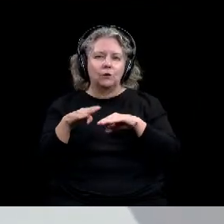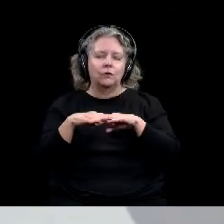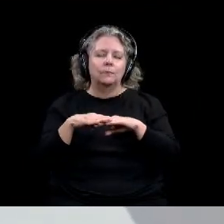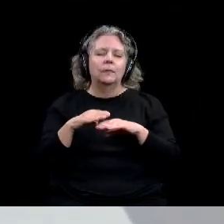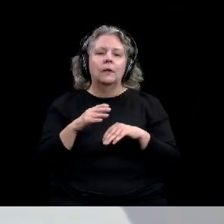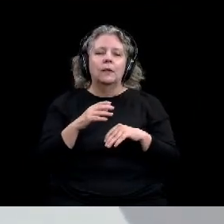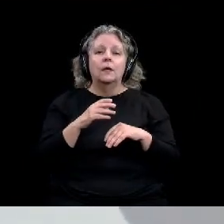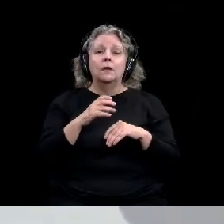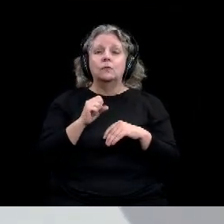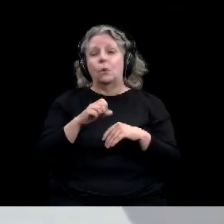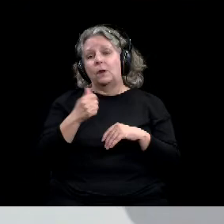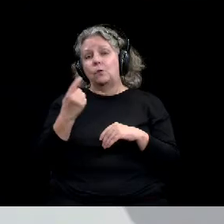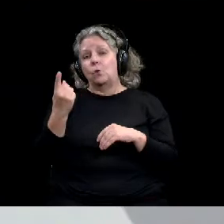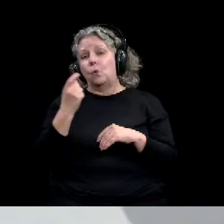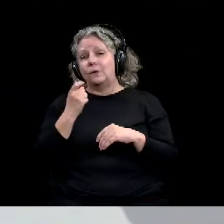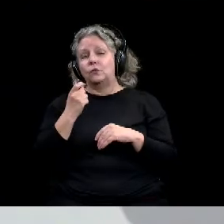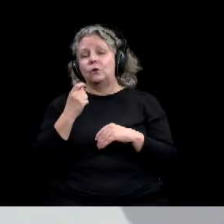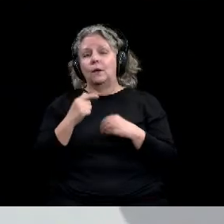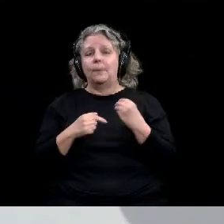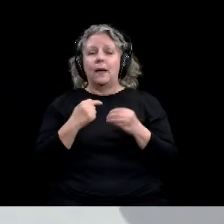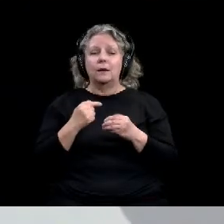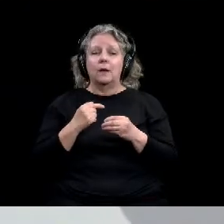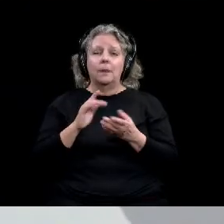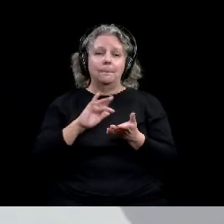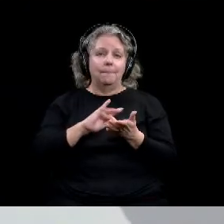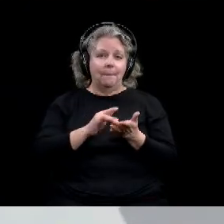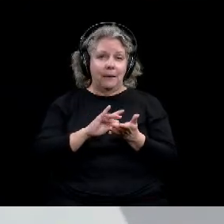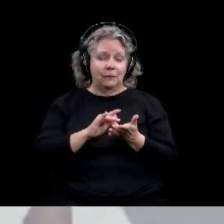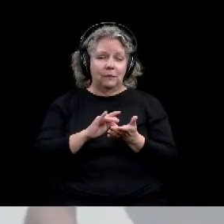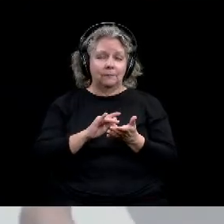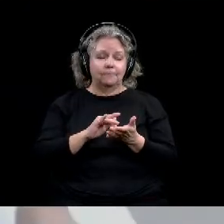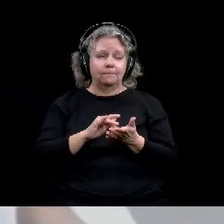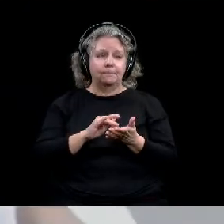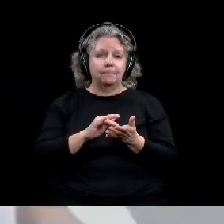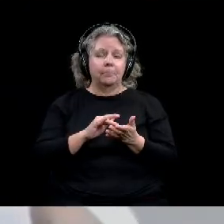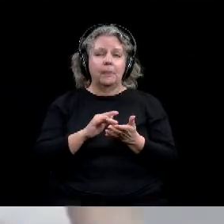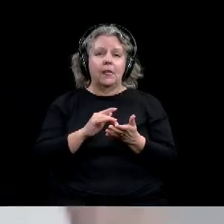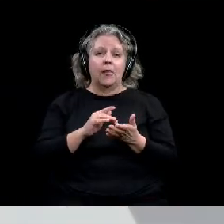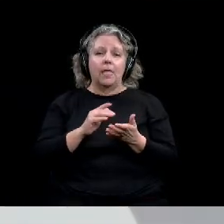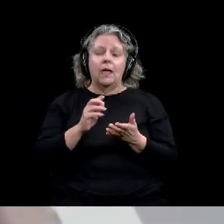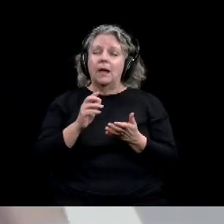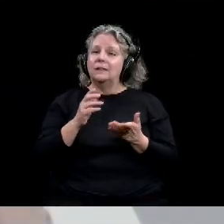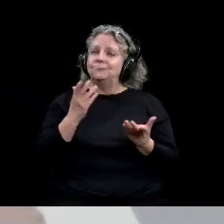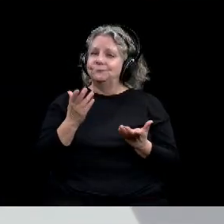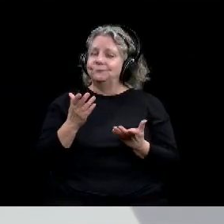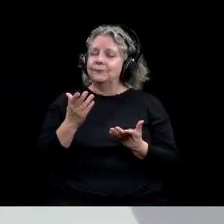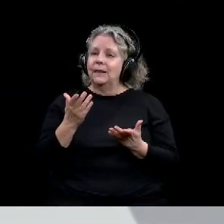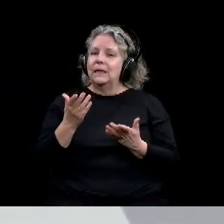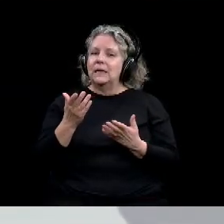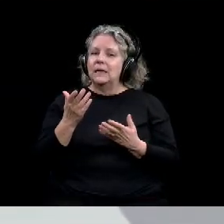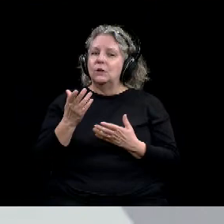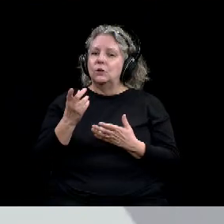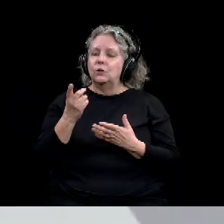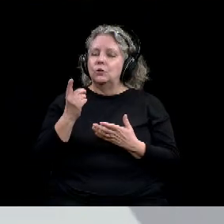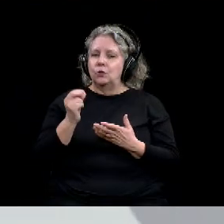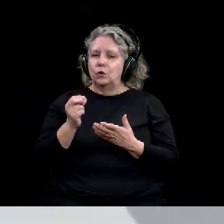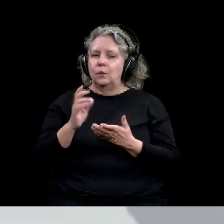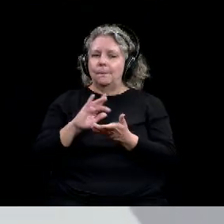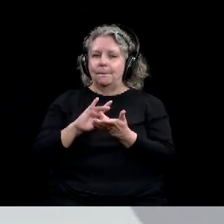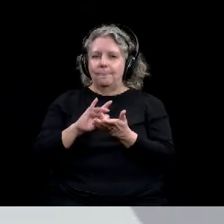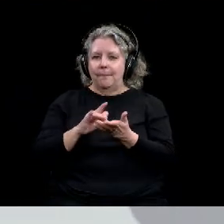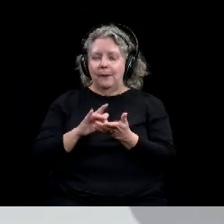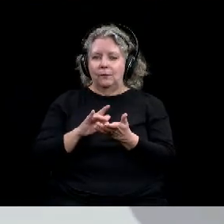whether medications change the outcomes for those who are positive for COVID but not